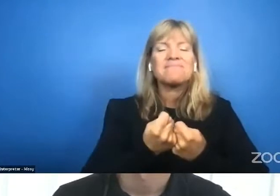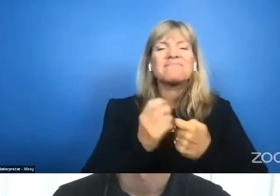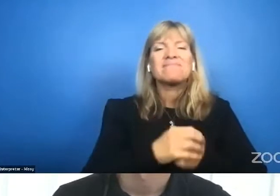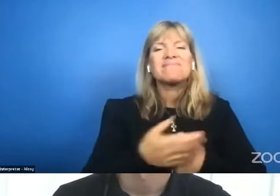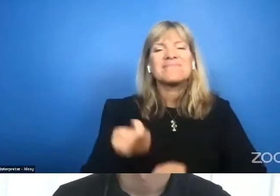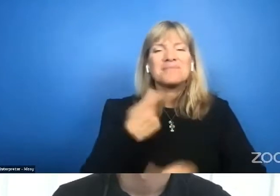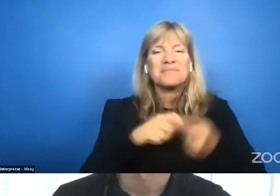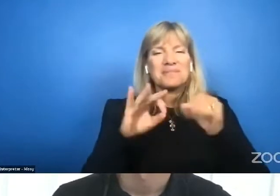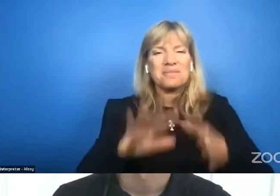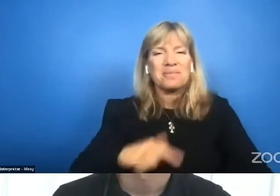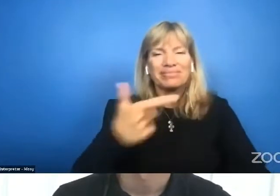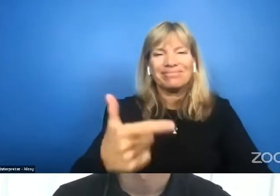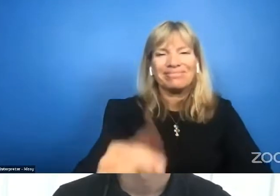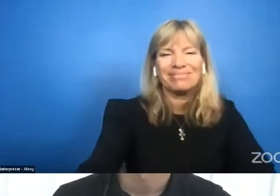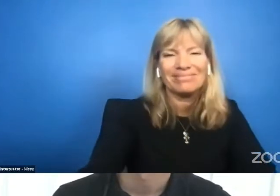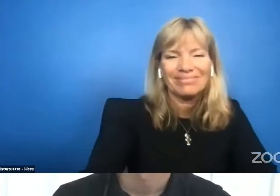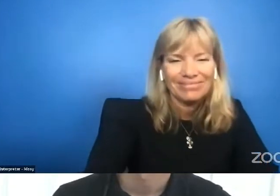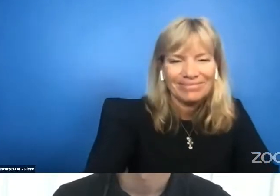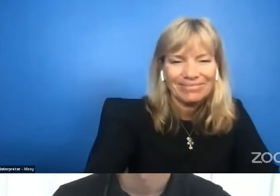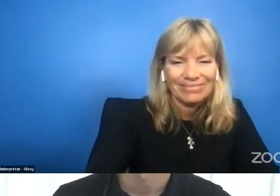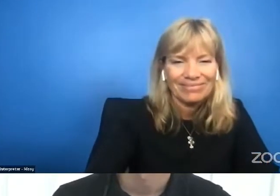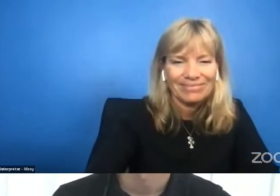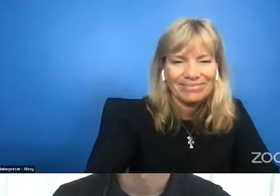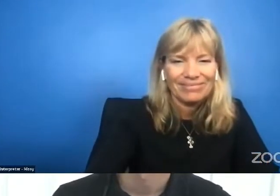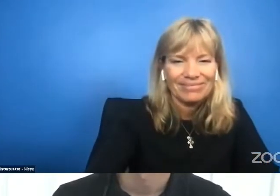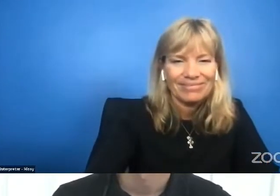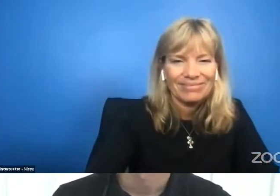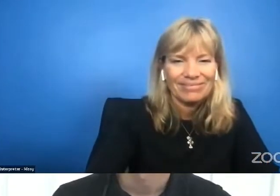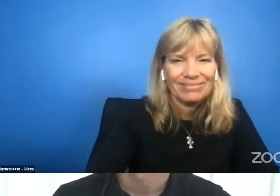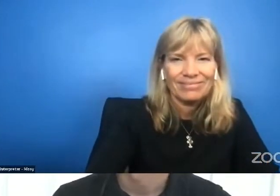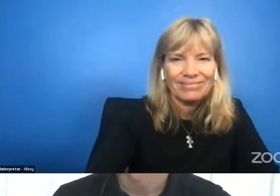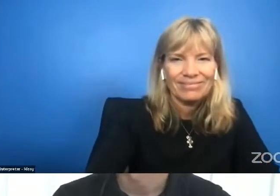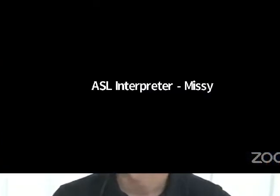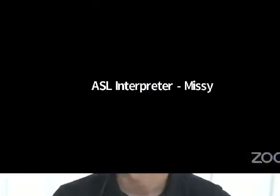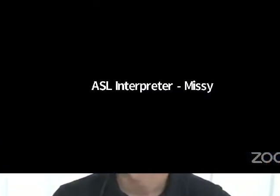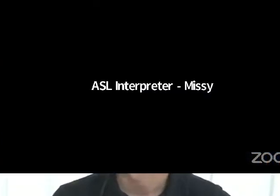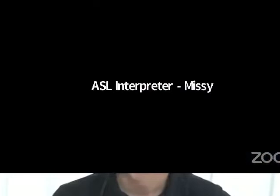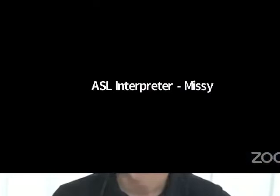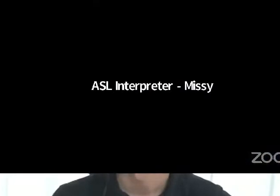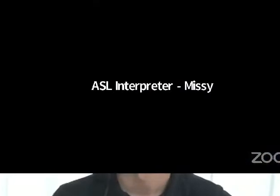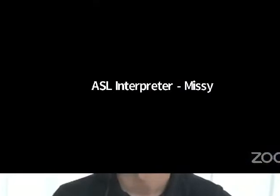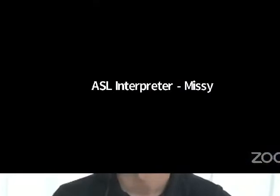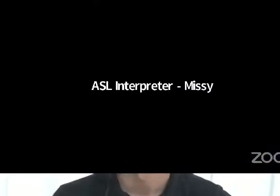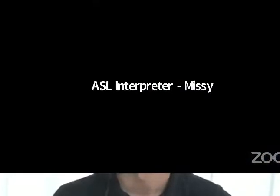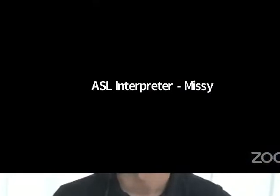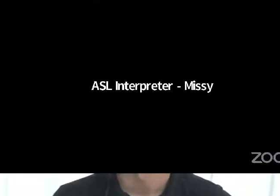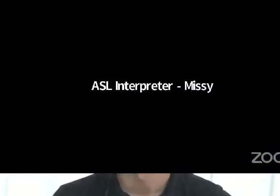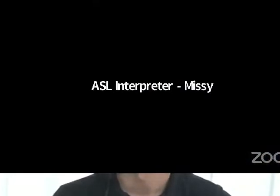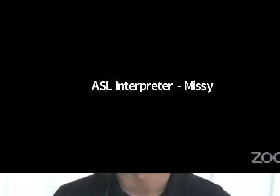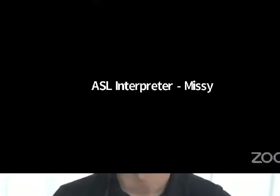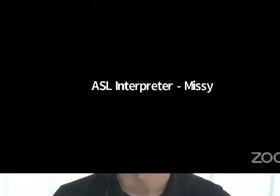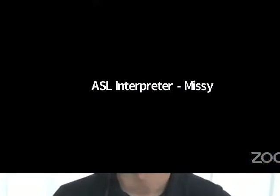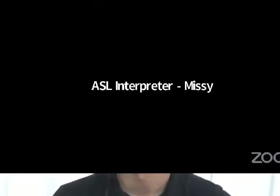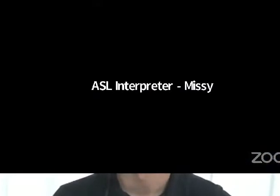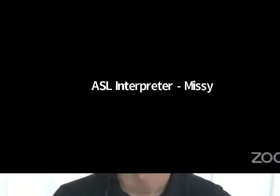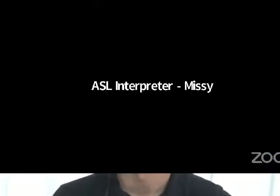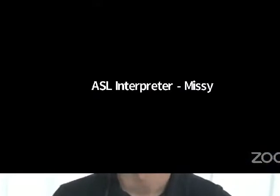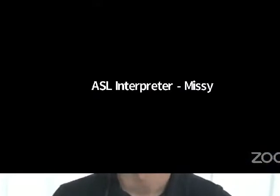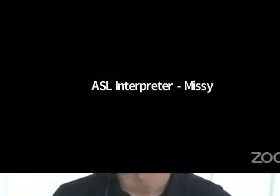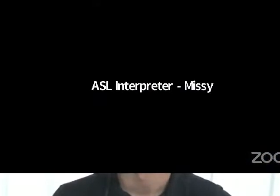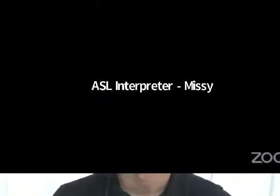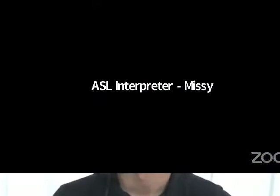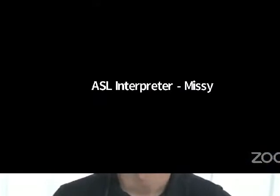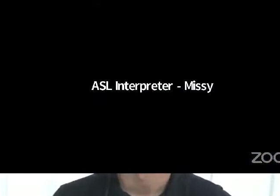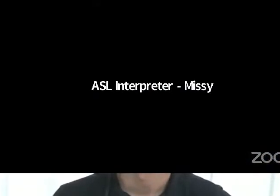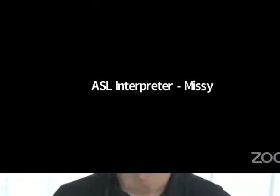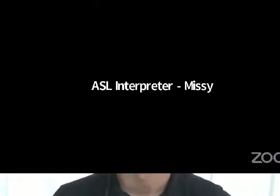So, Robility Enhanced get the better of Skevo with some very fast wheelchair racing indeed. It's time for us to take a quick break. Don't go too far away. We'll be